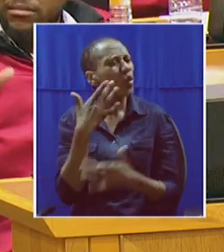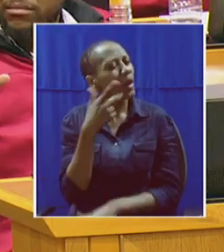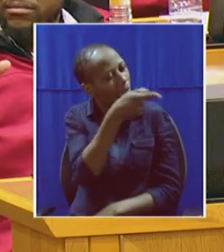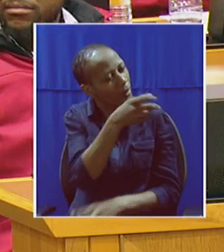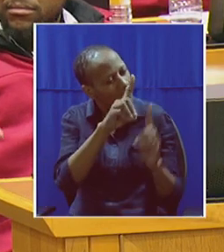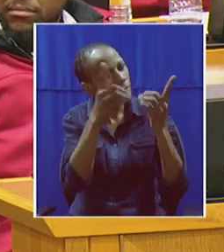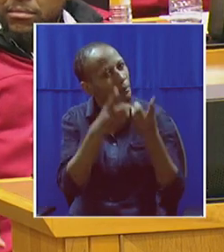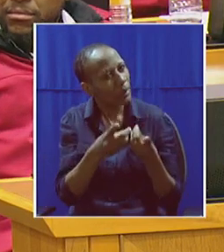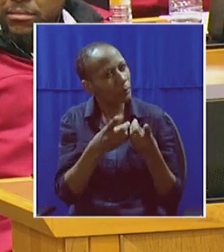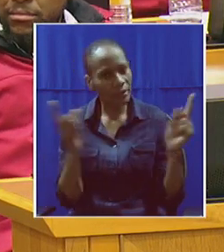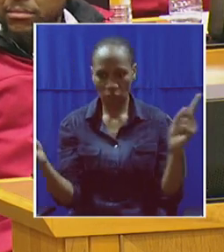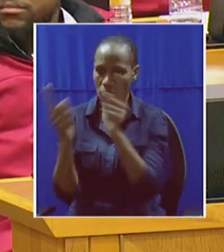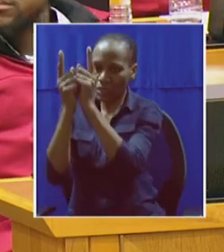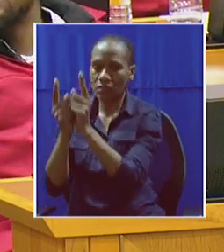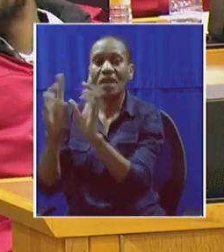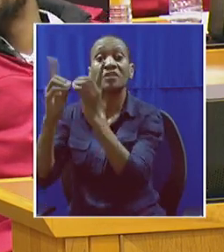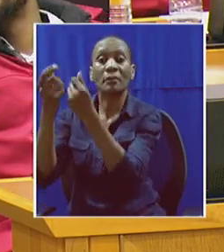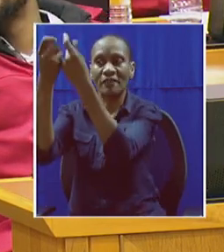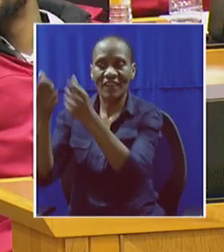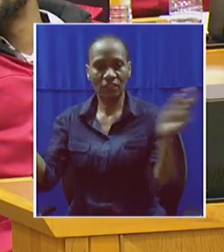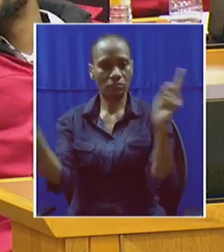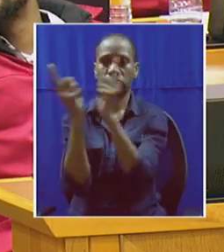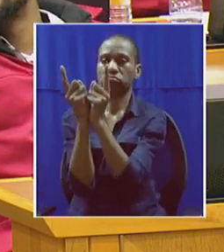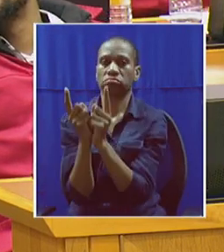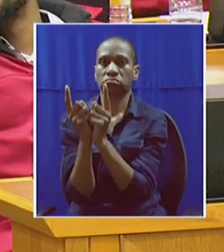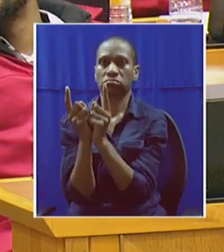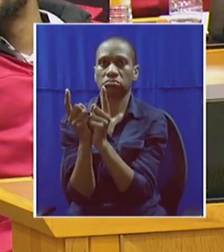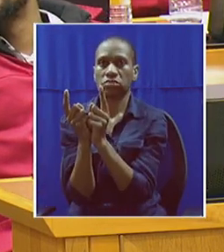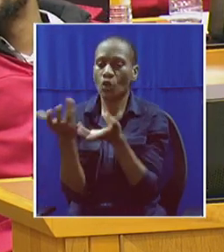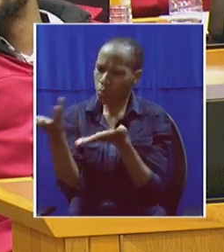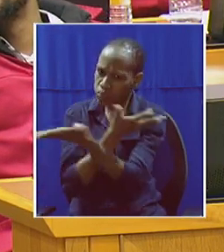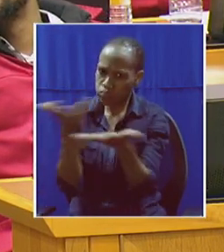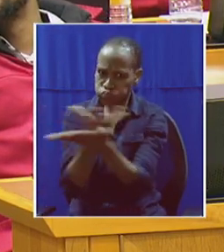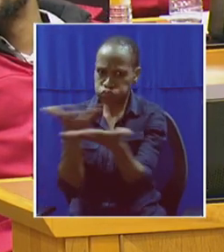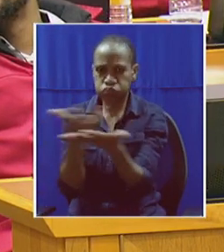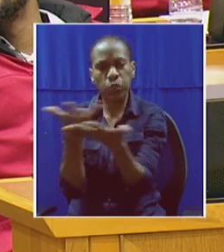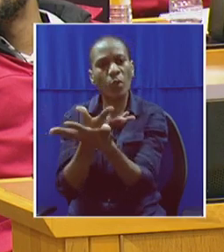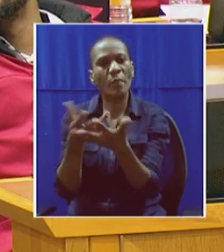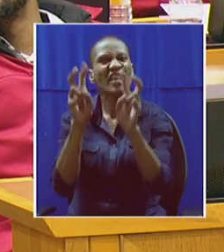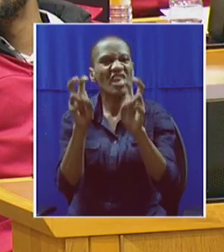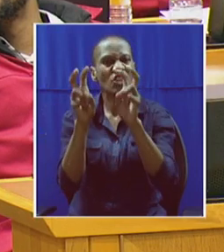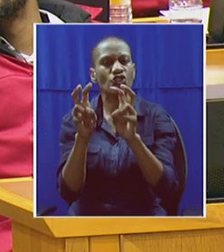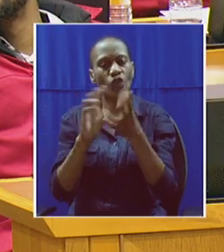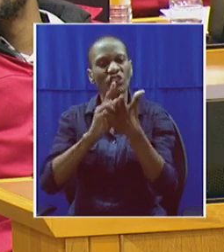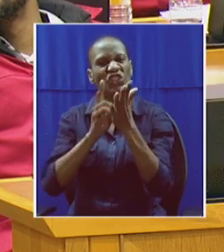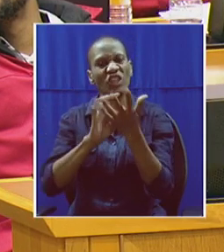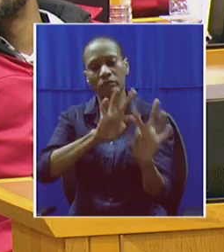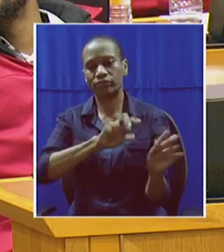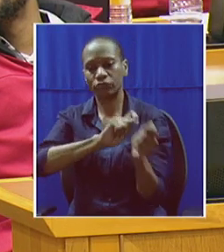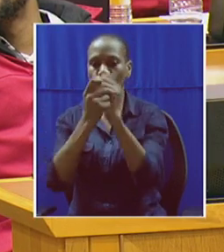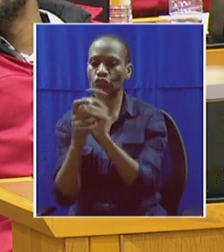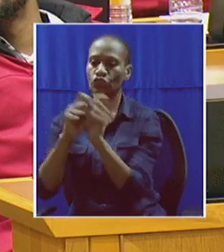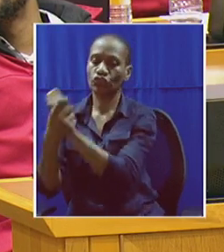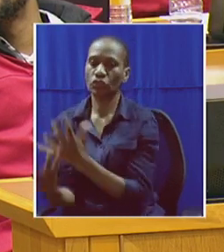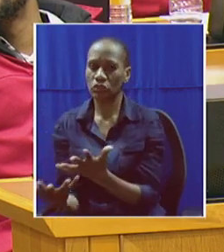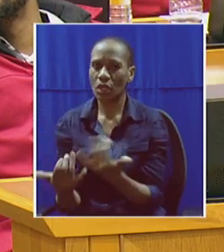up against the Department of Finance in in in the on the issue of of digital migration and on these conditions that it it